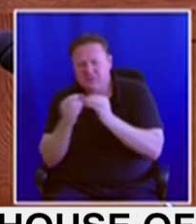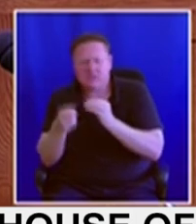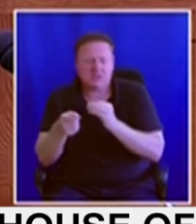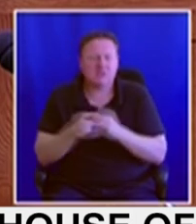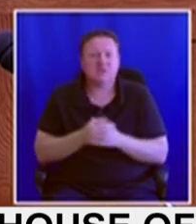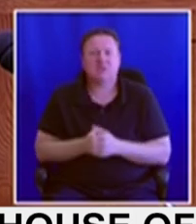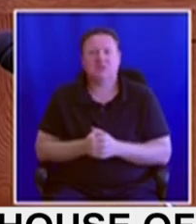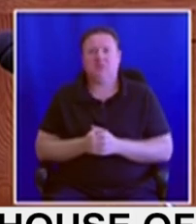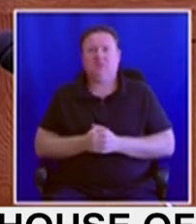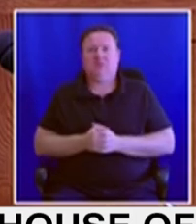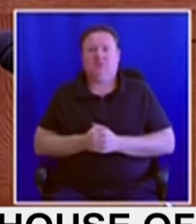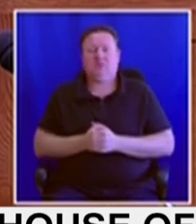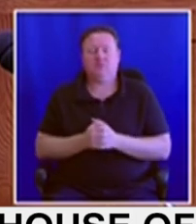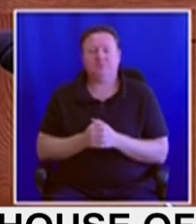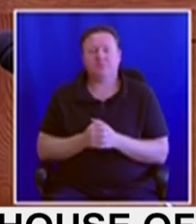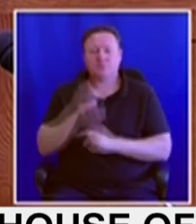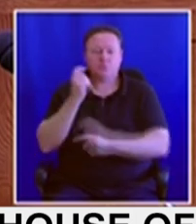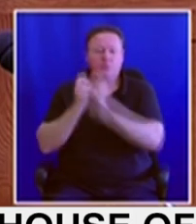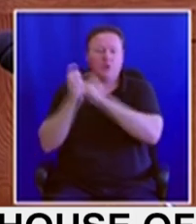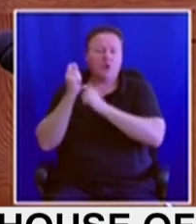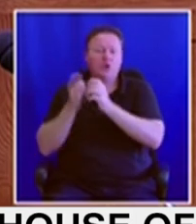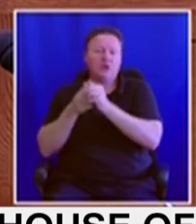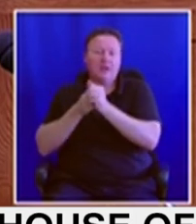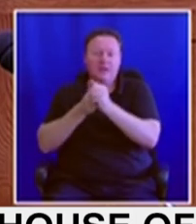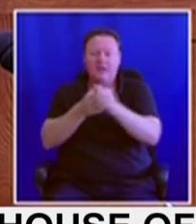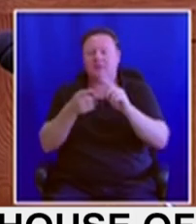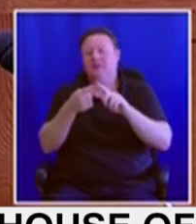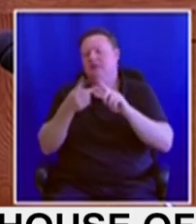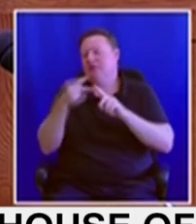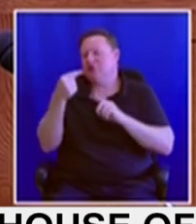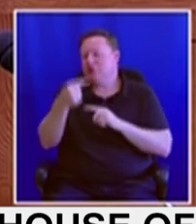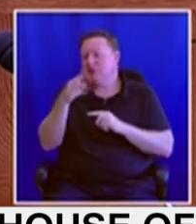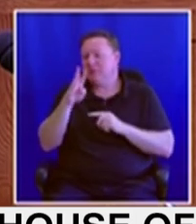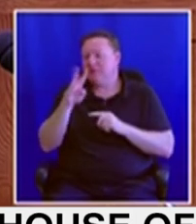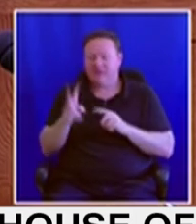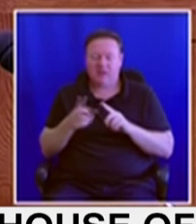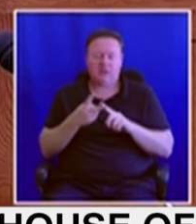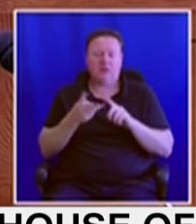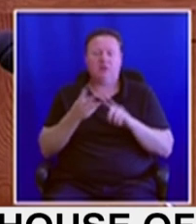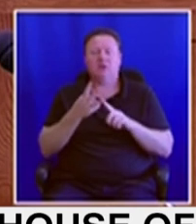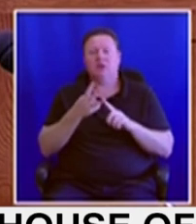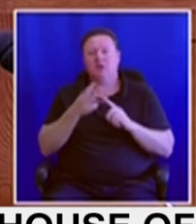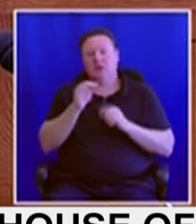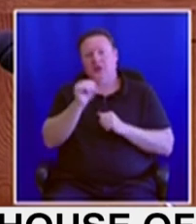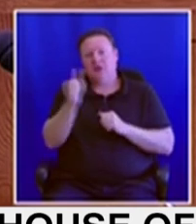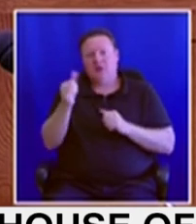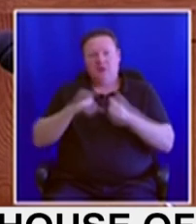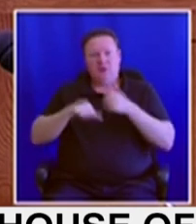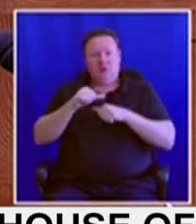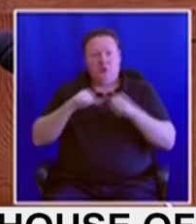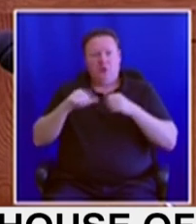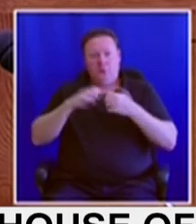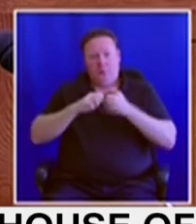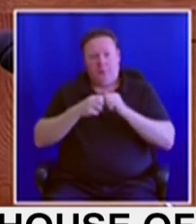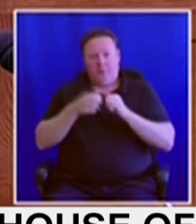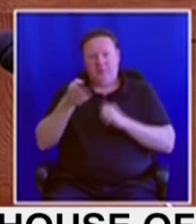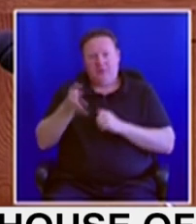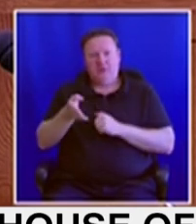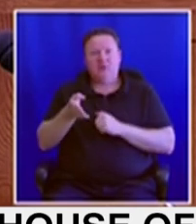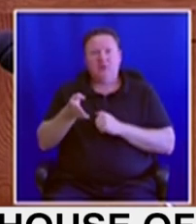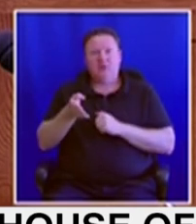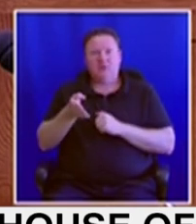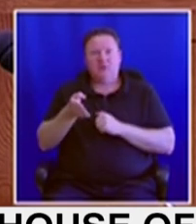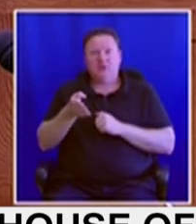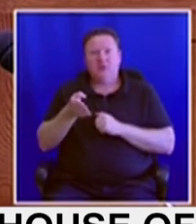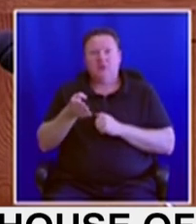around traditional leadership, gender-based violence, and other social ills